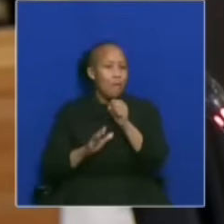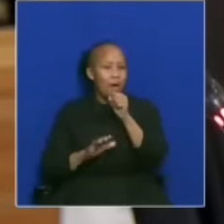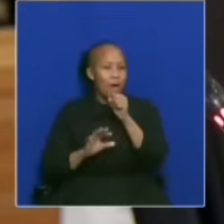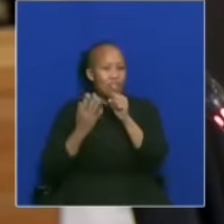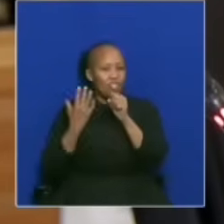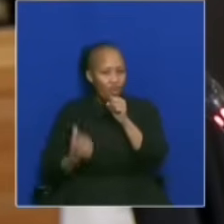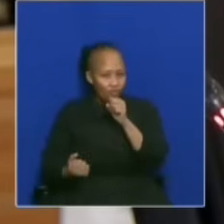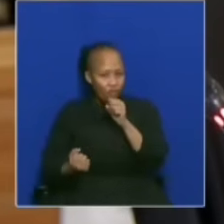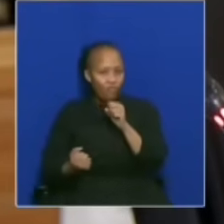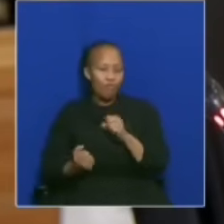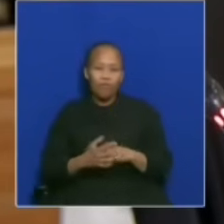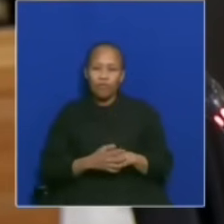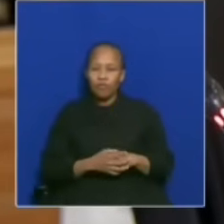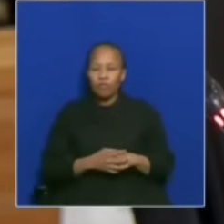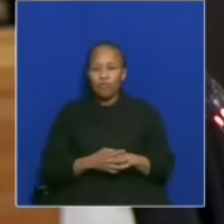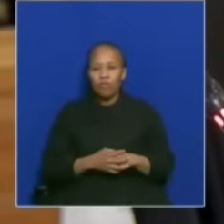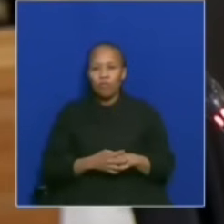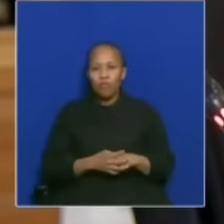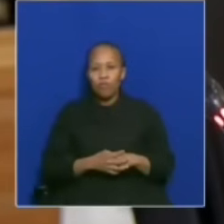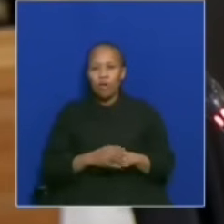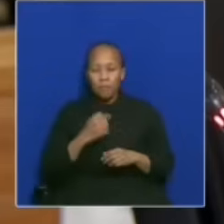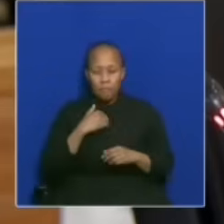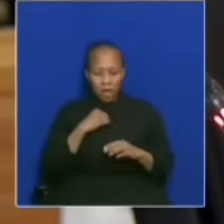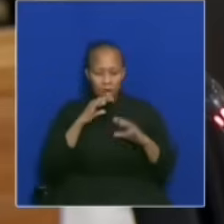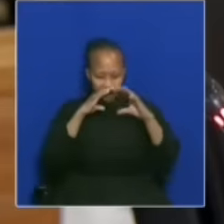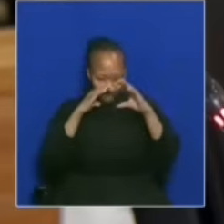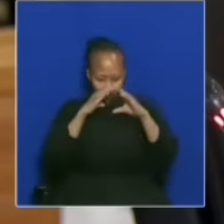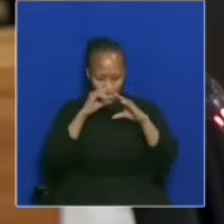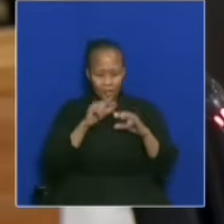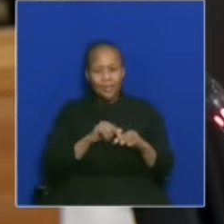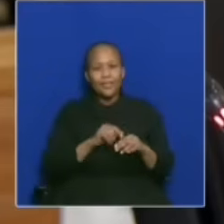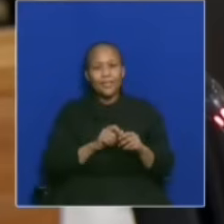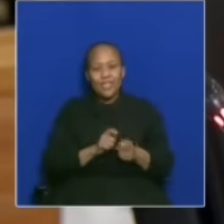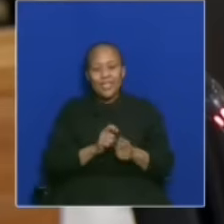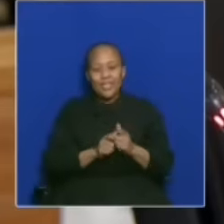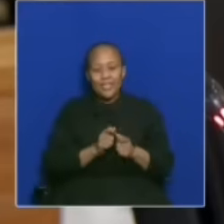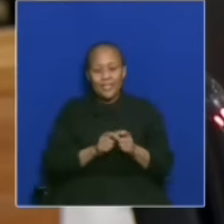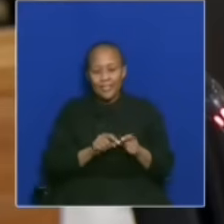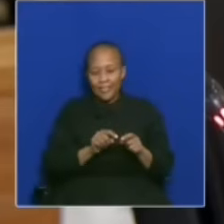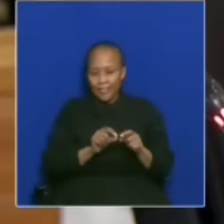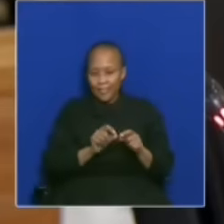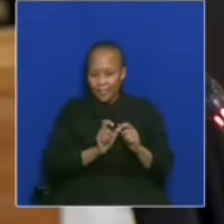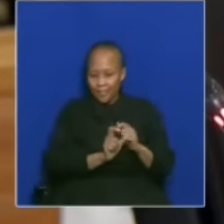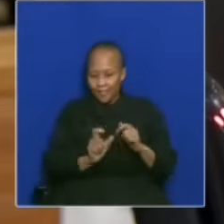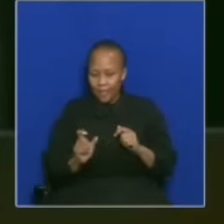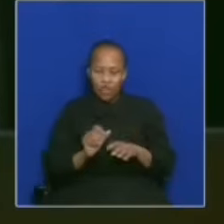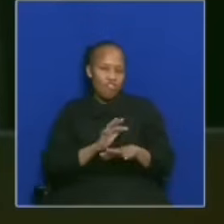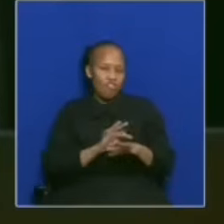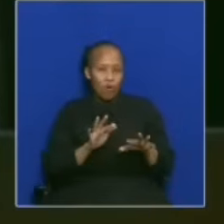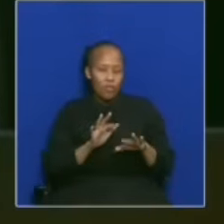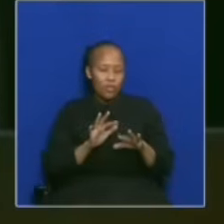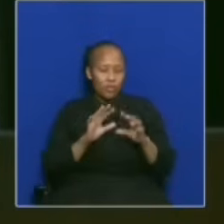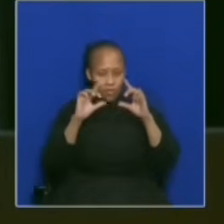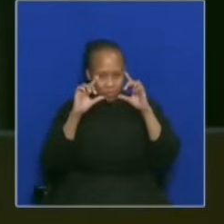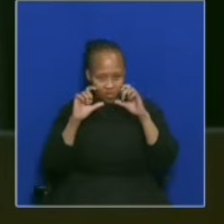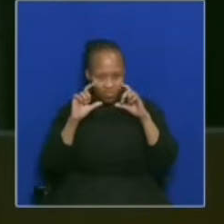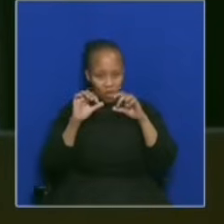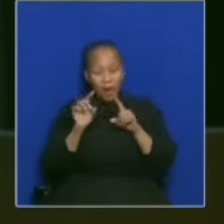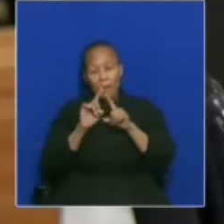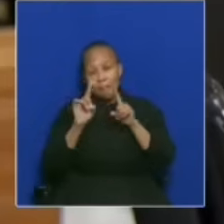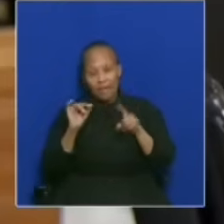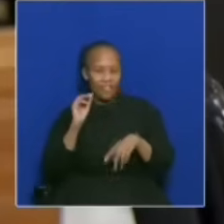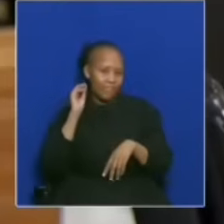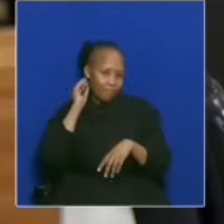I was focusing on the text, not the picture, so I didn't even, but I will pay more attention to pictures. Thank you. A